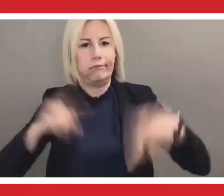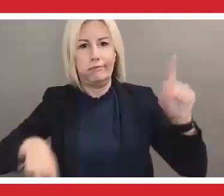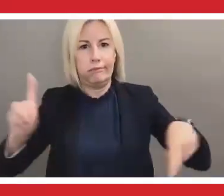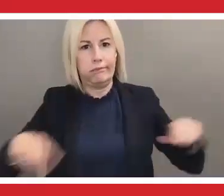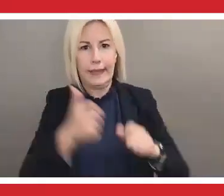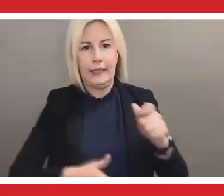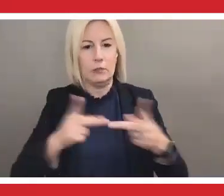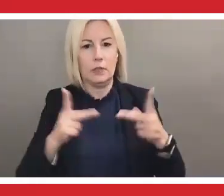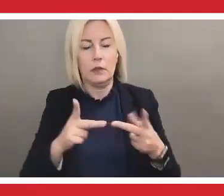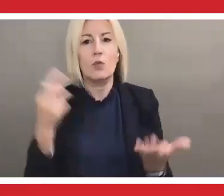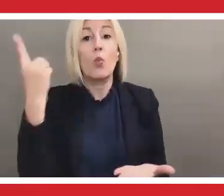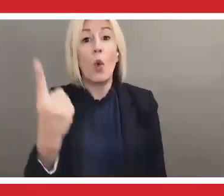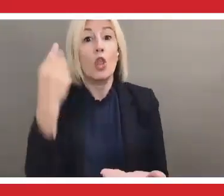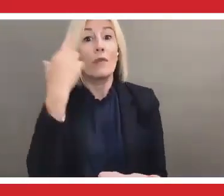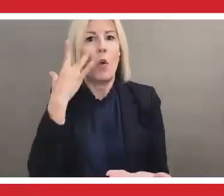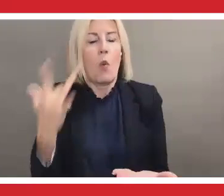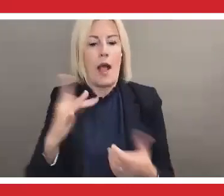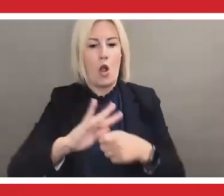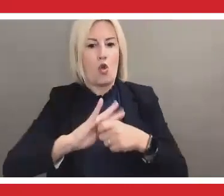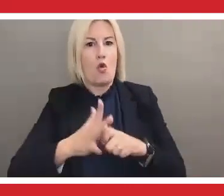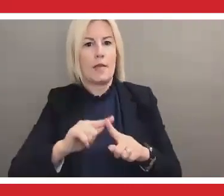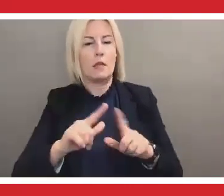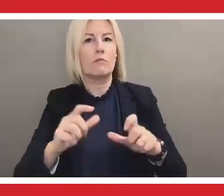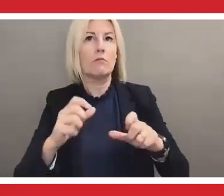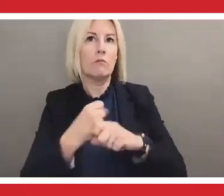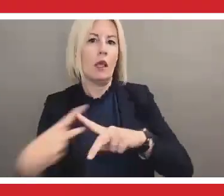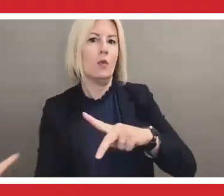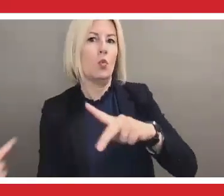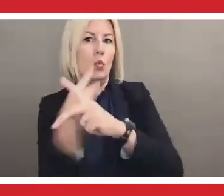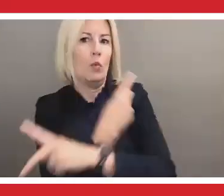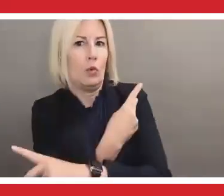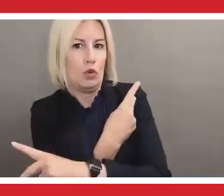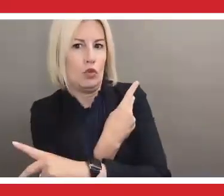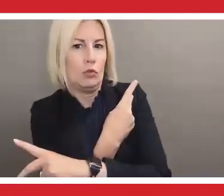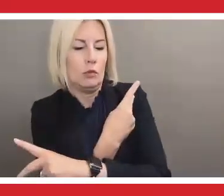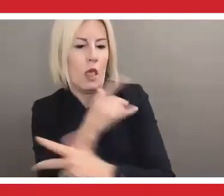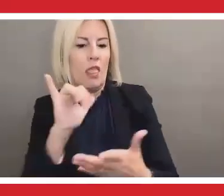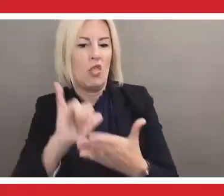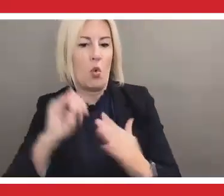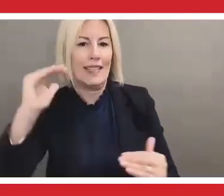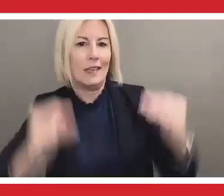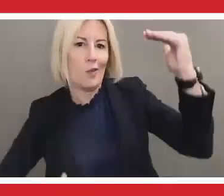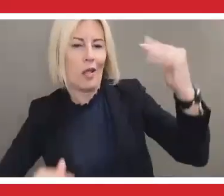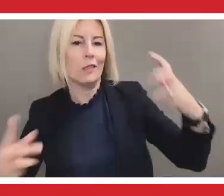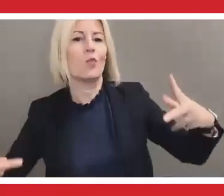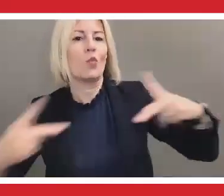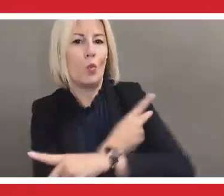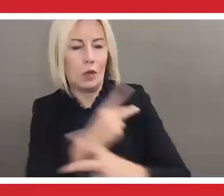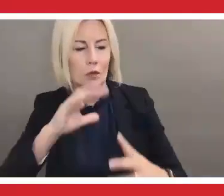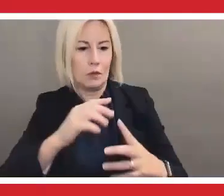COVID has exacerbated the growth of inequalities, which was already there as a sort